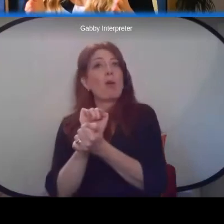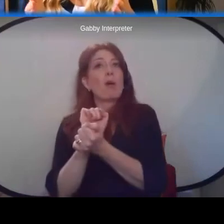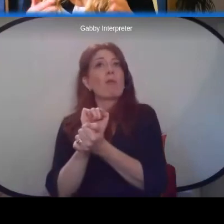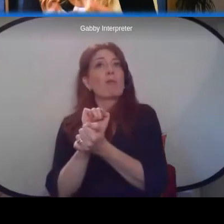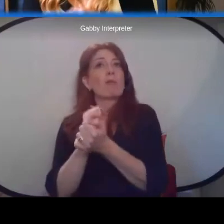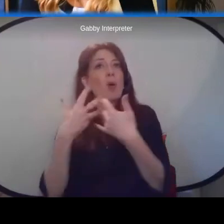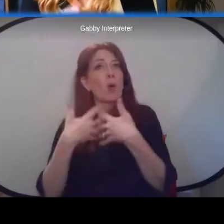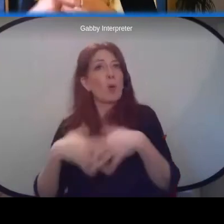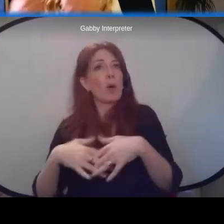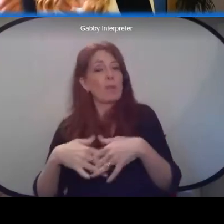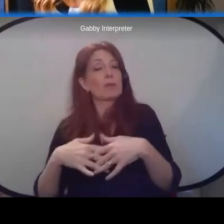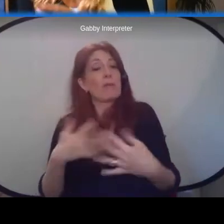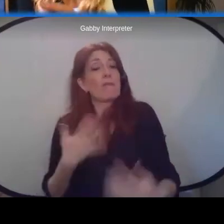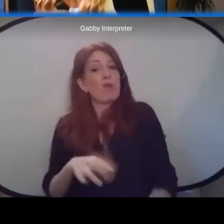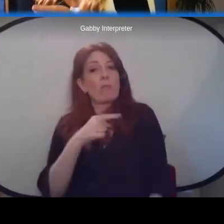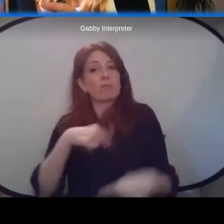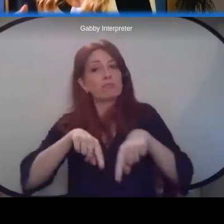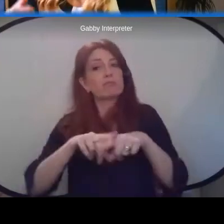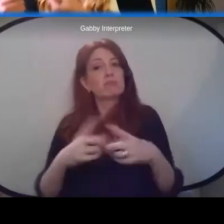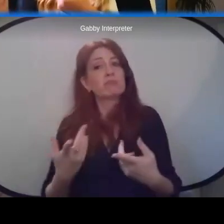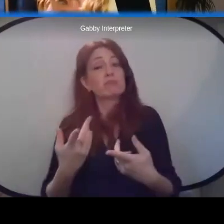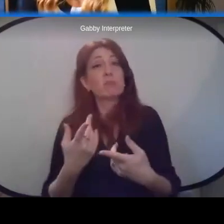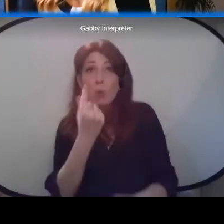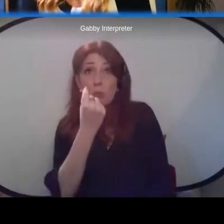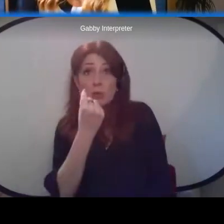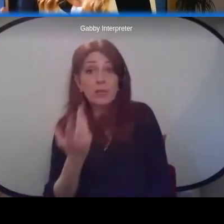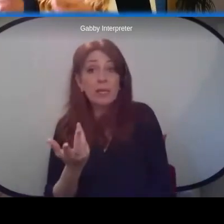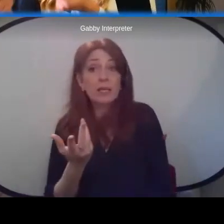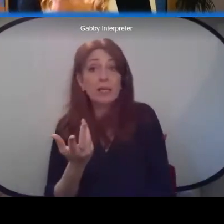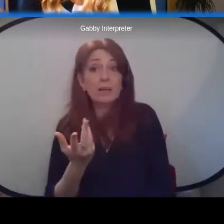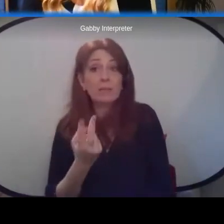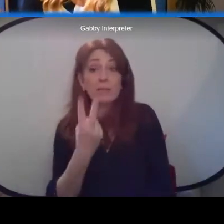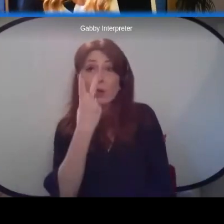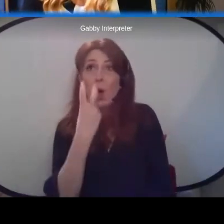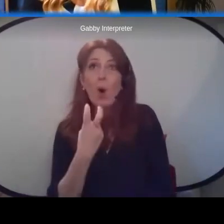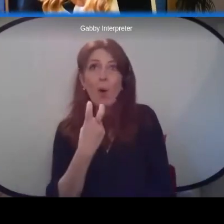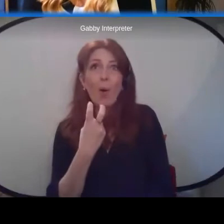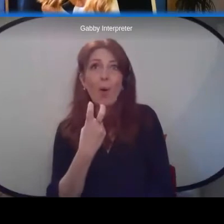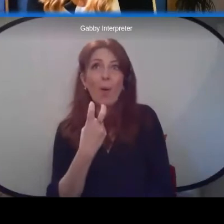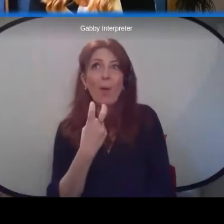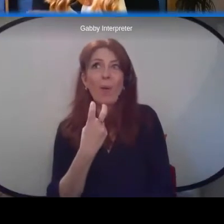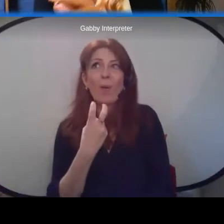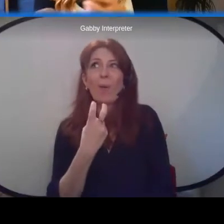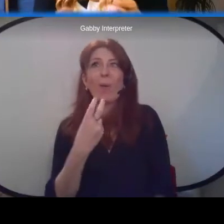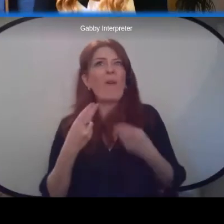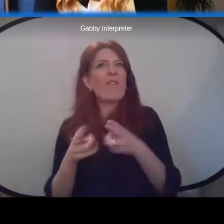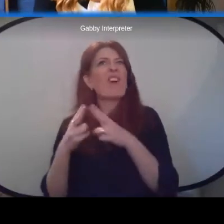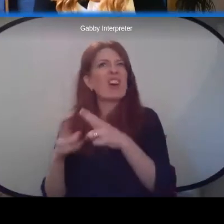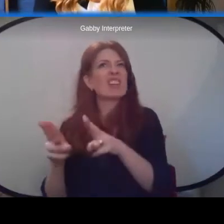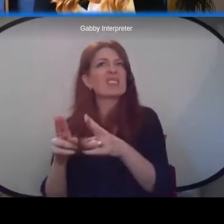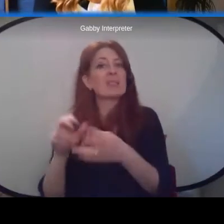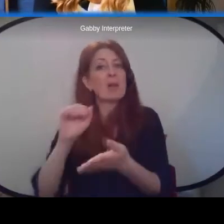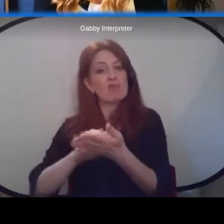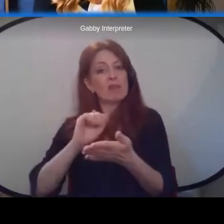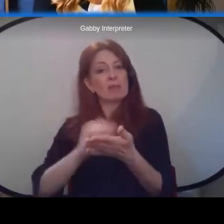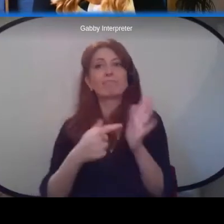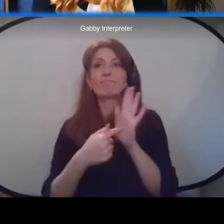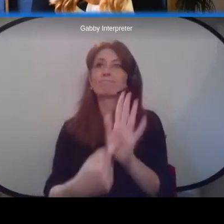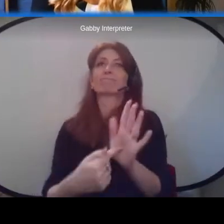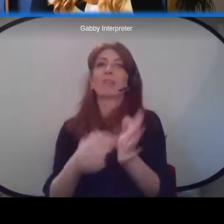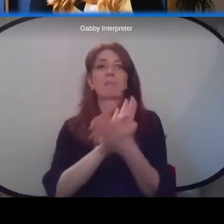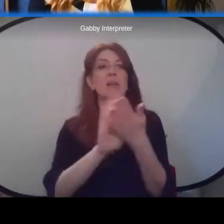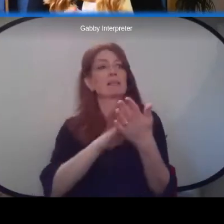equipment off of you, or even potentially an old school printed off version of it, so that then you can transition them over to